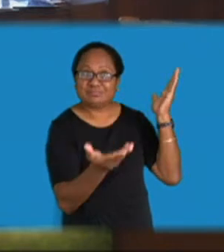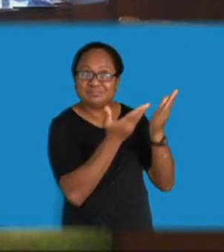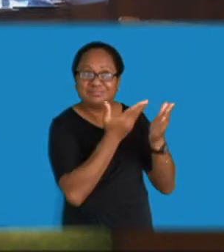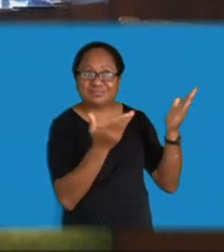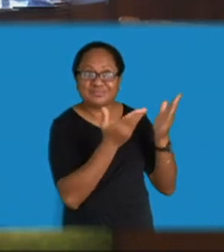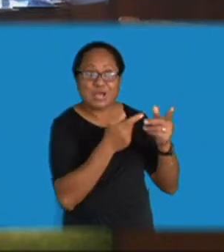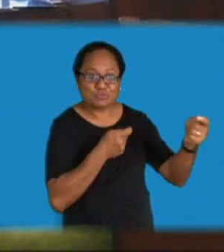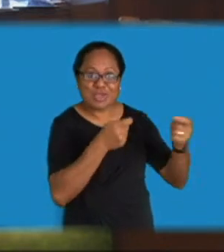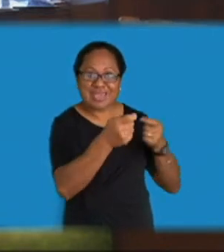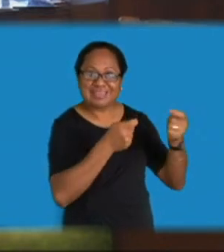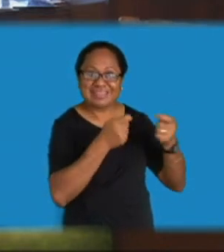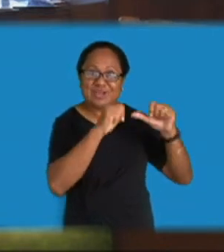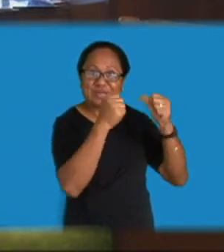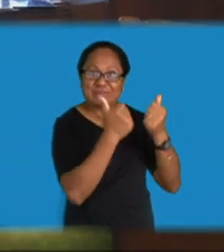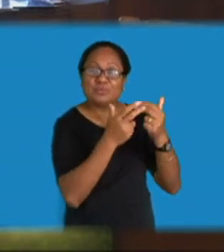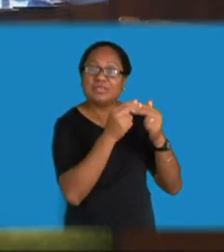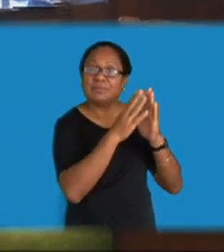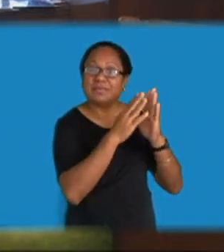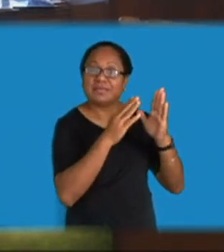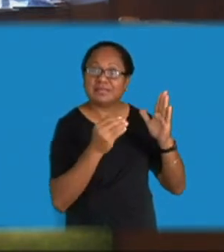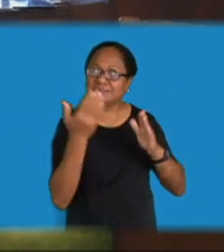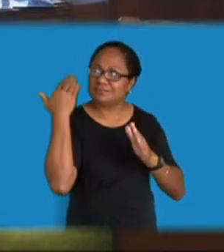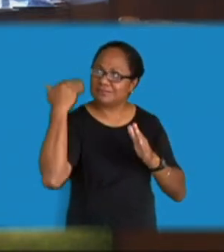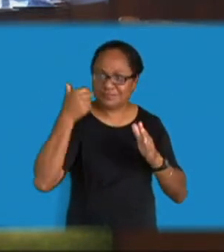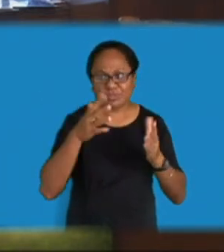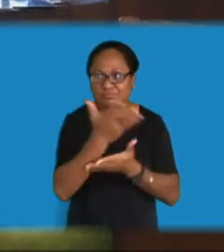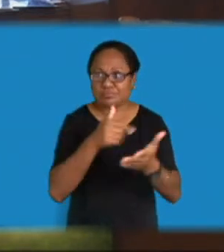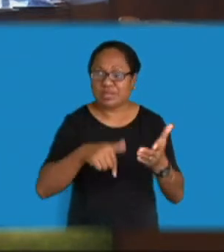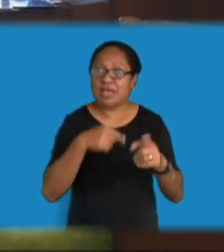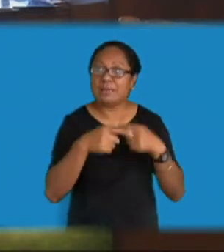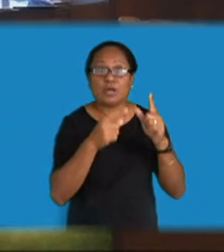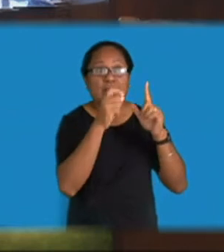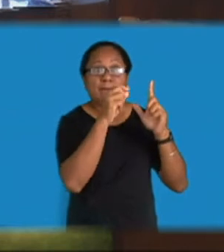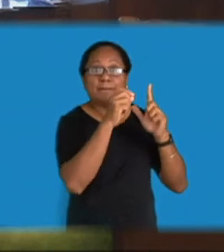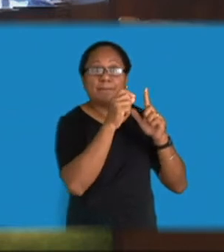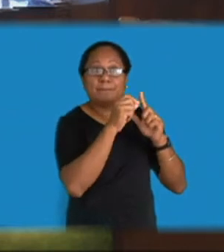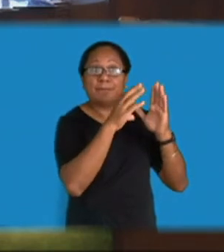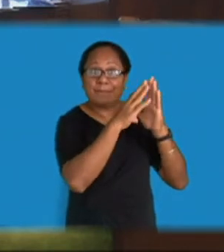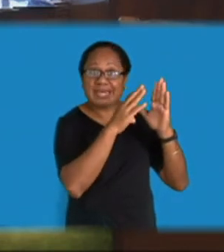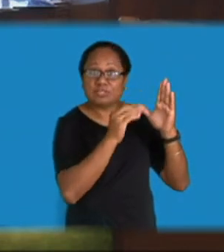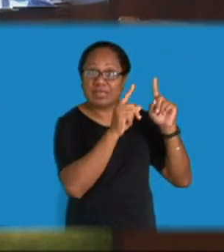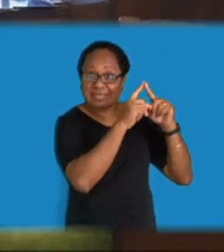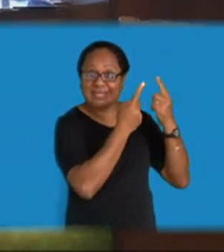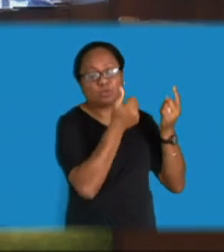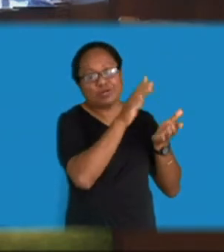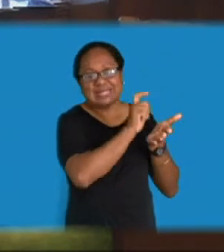in the last session updated Parliament that the issue of market access for PNG products had been cleared, and furthermore, for the